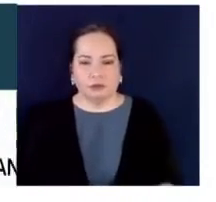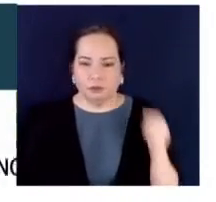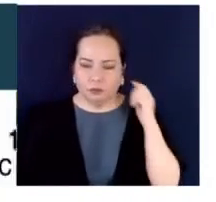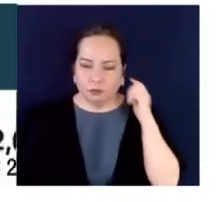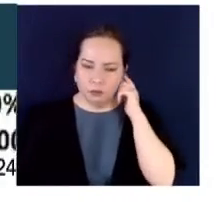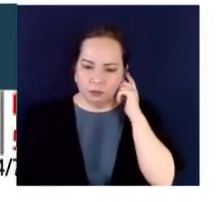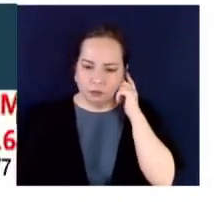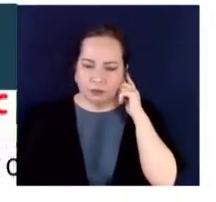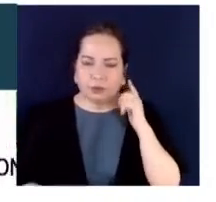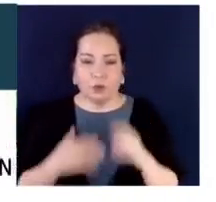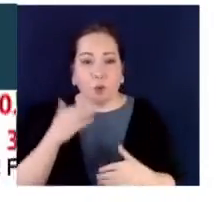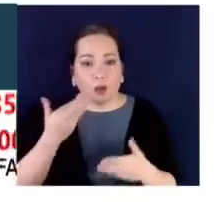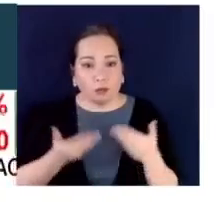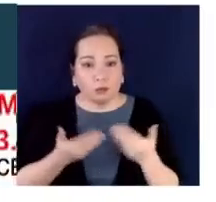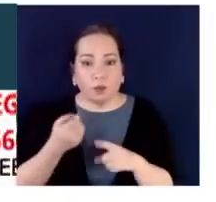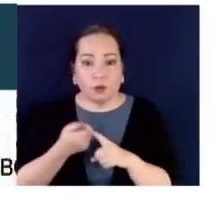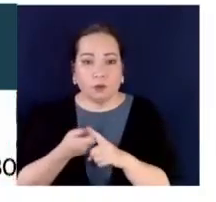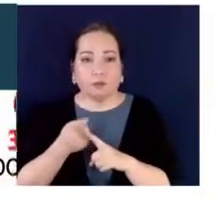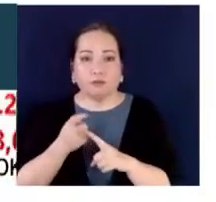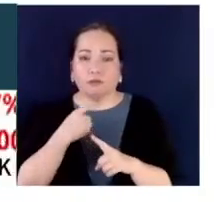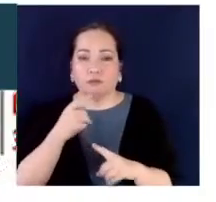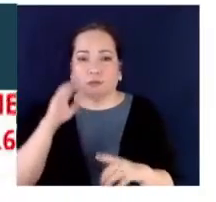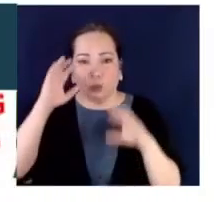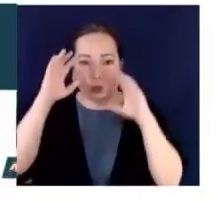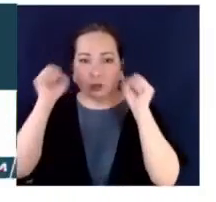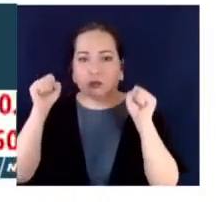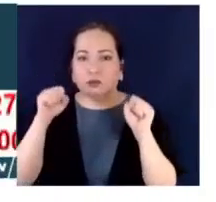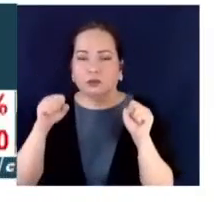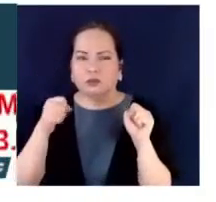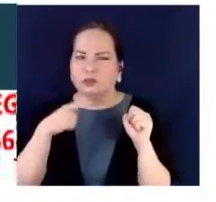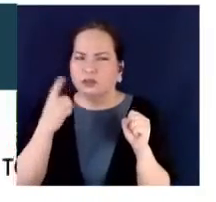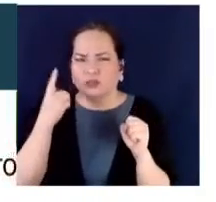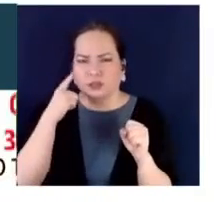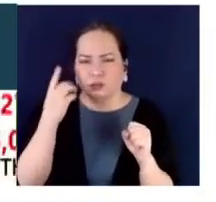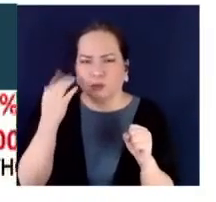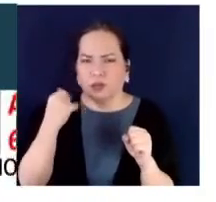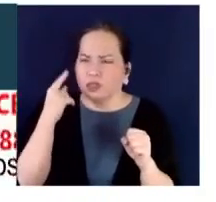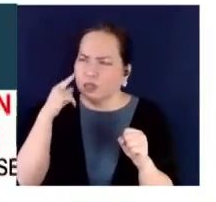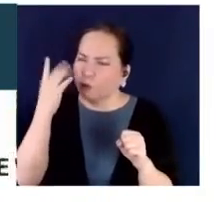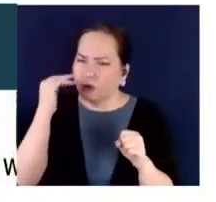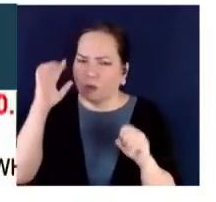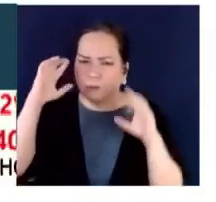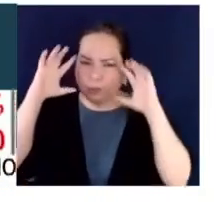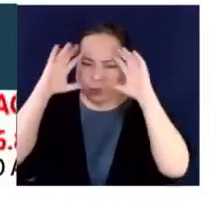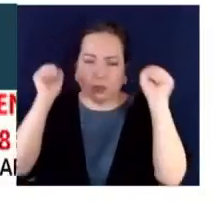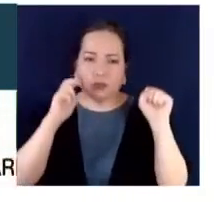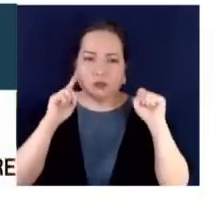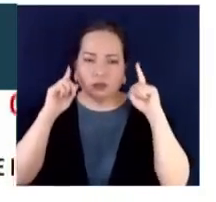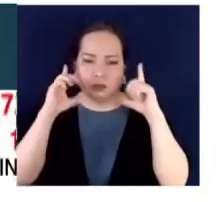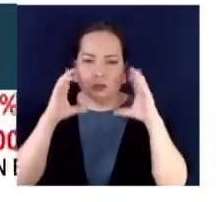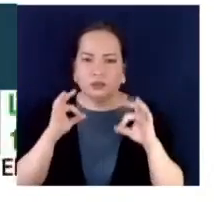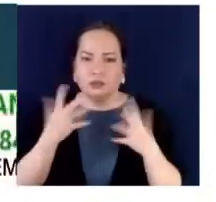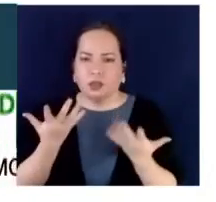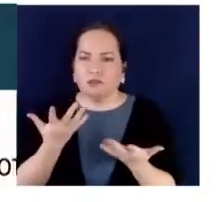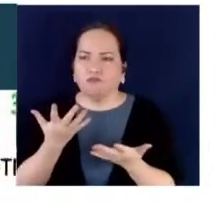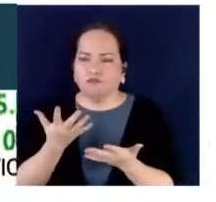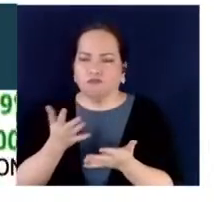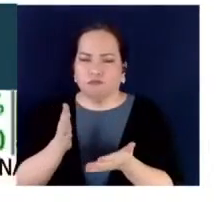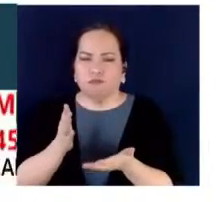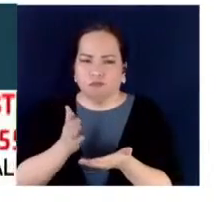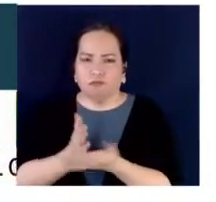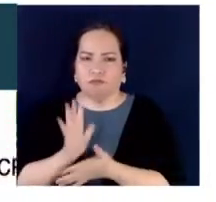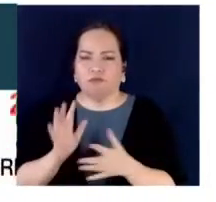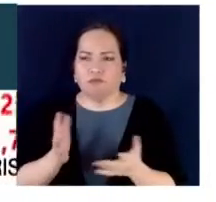abandoning the previous model of having government's presence in these procurement deals with pharmaceutical companies, Secretary? We can't abandon